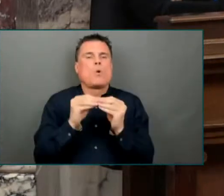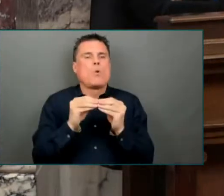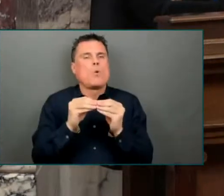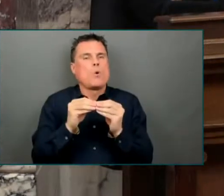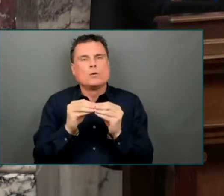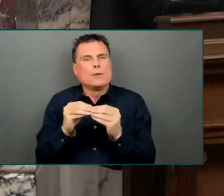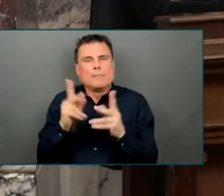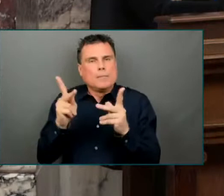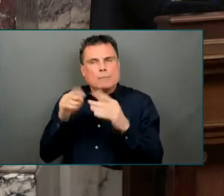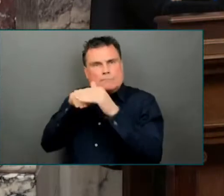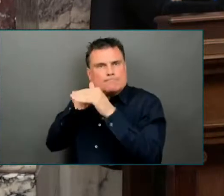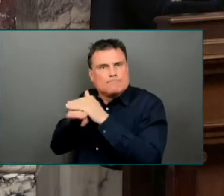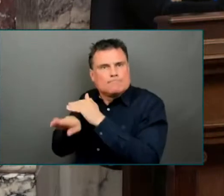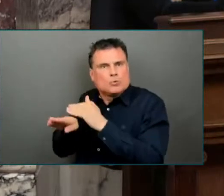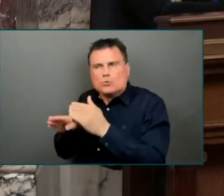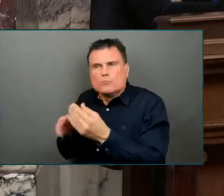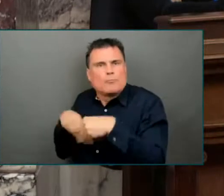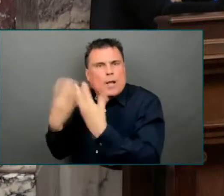care sector.